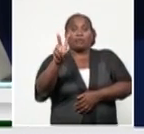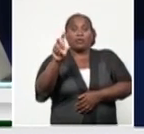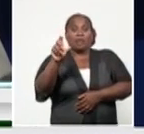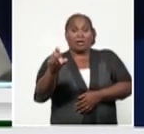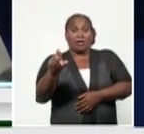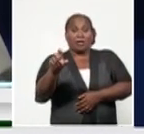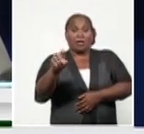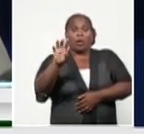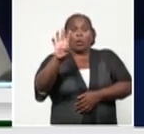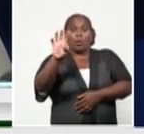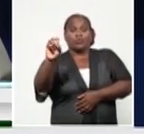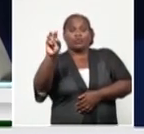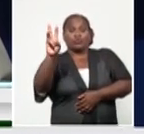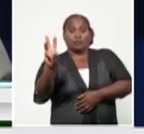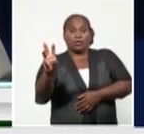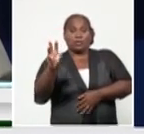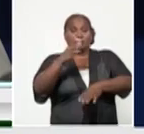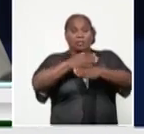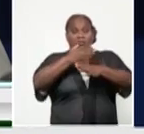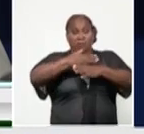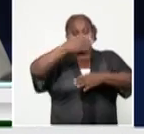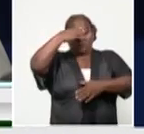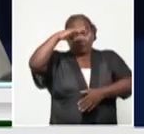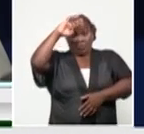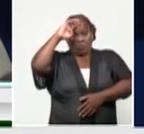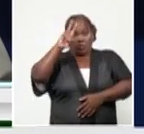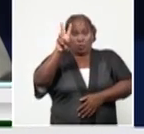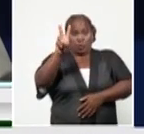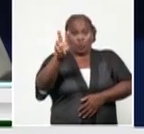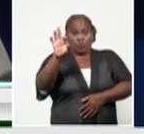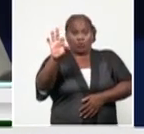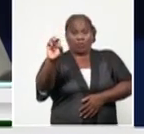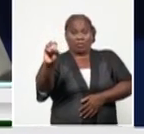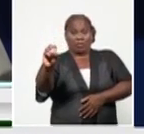Claras, 280 in Santiago de Cuba,